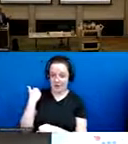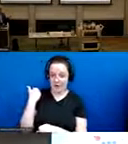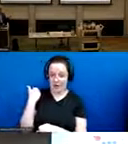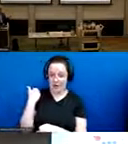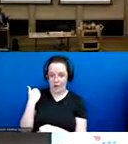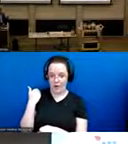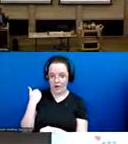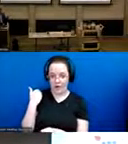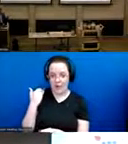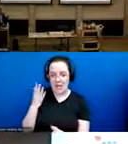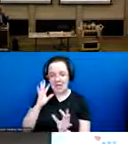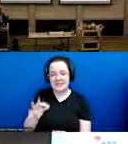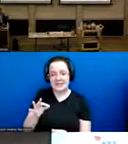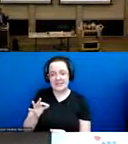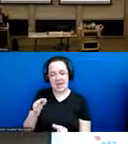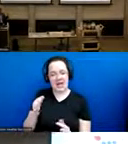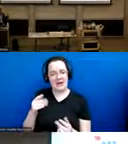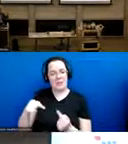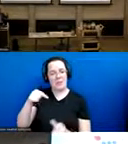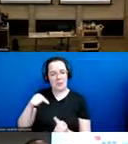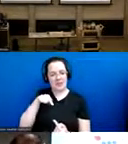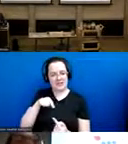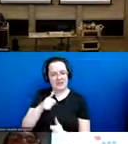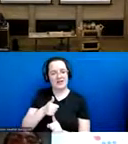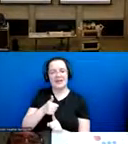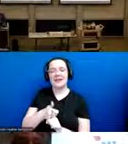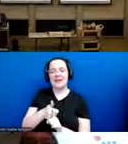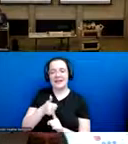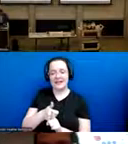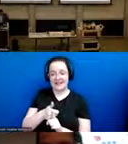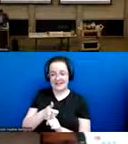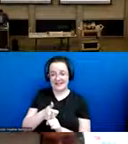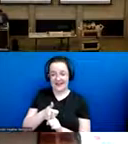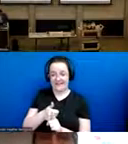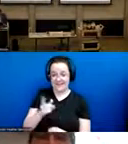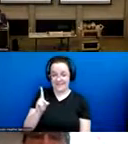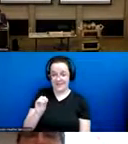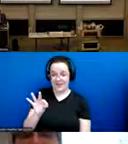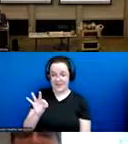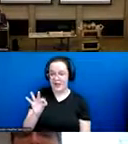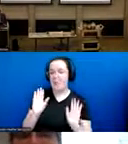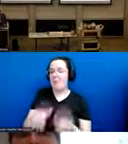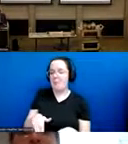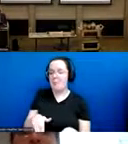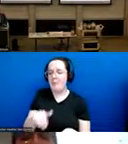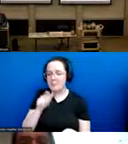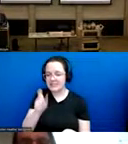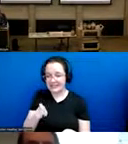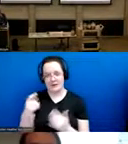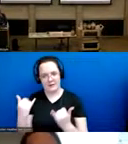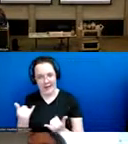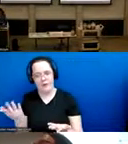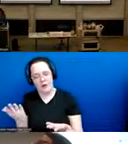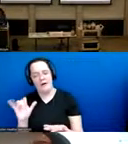freedom in the internet that we use these days. And therefore, that's something that also needs to be created. All right. So